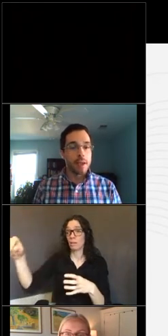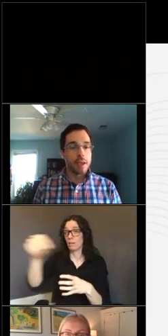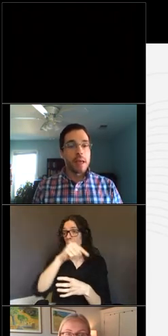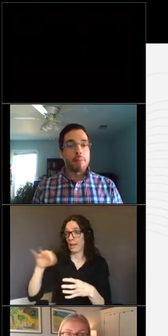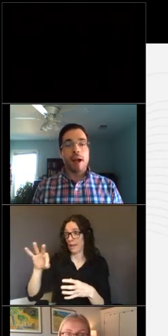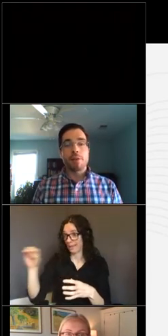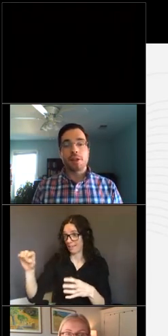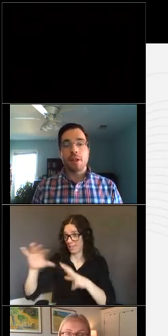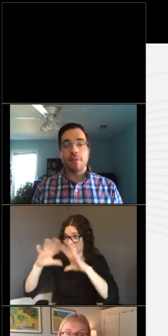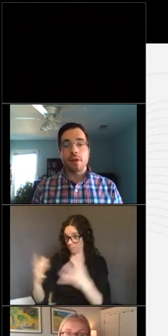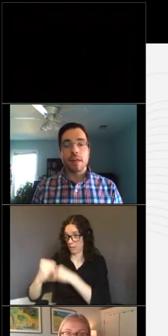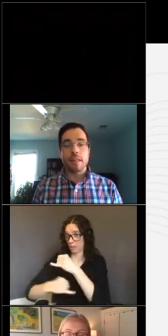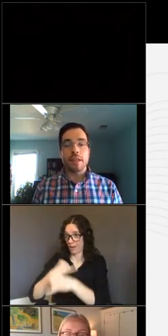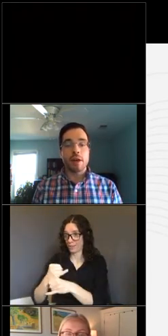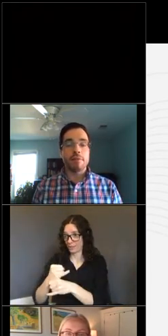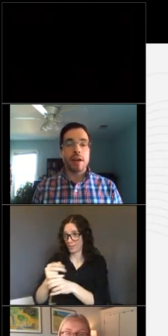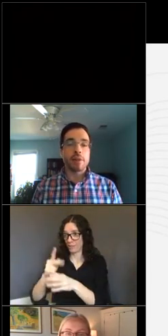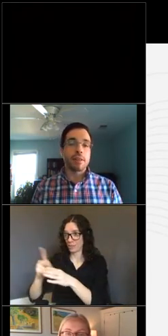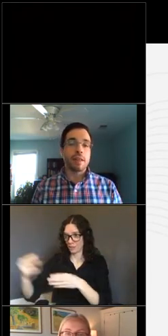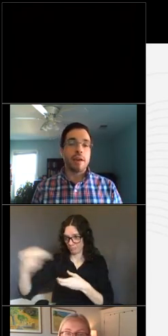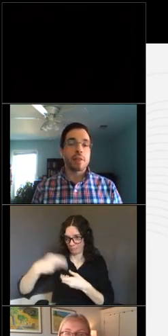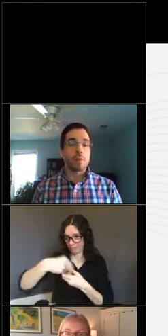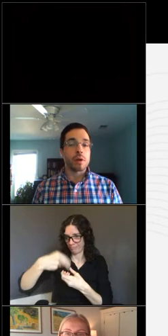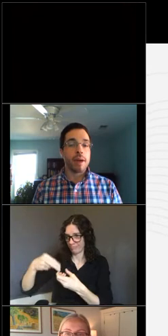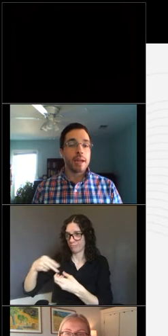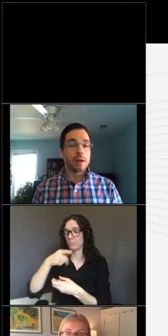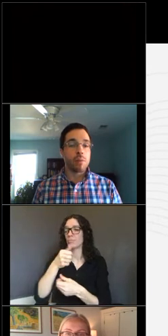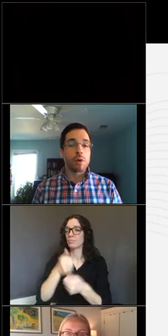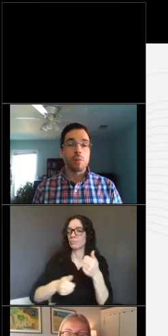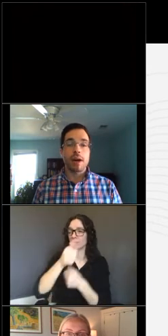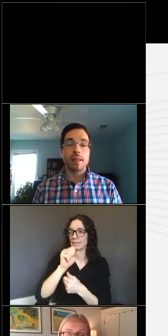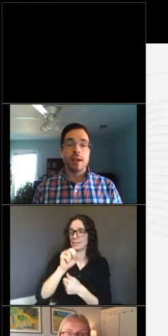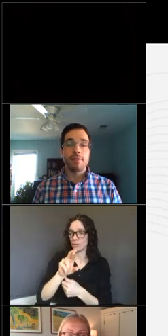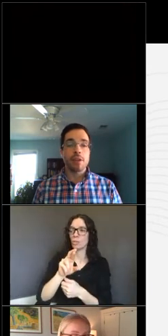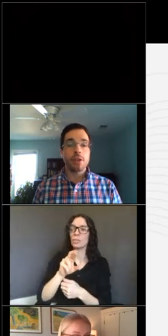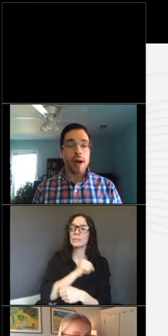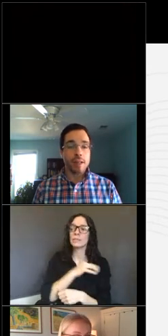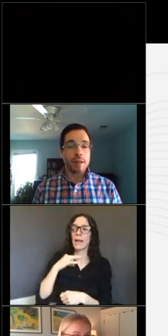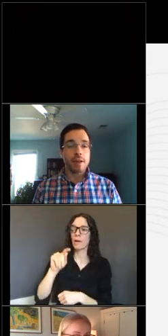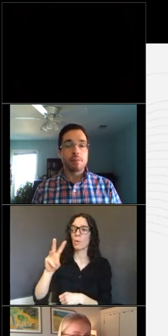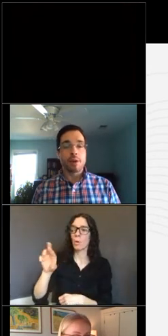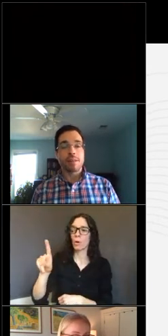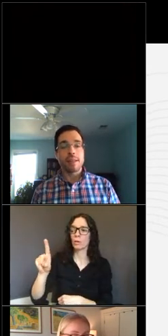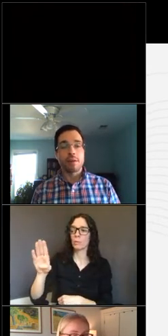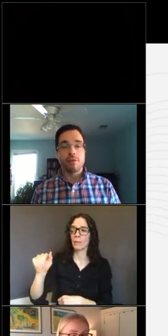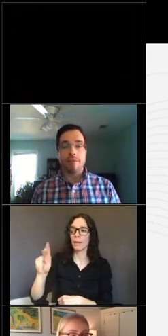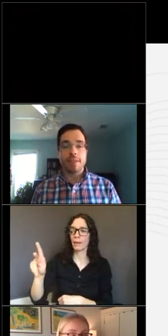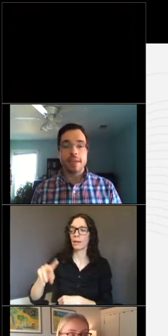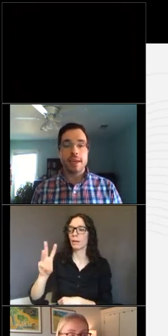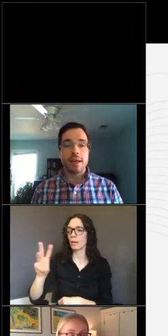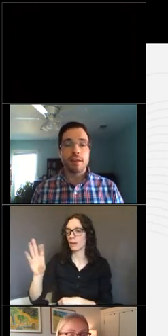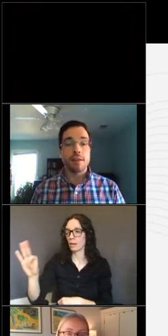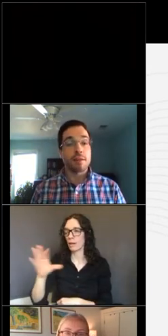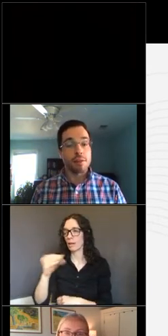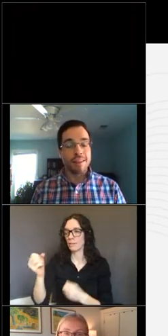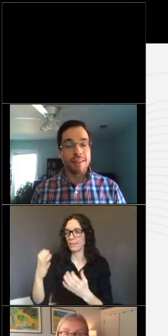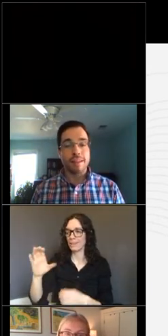worldwide. Prior positions have included senior environmental staff at the World Bank, World Wildlife Fund US, and numerous legal